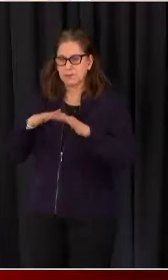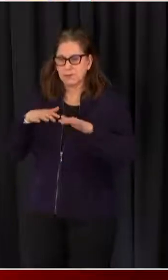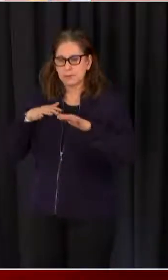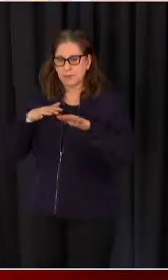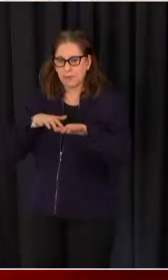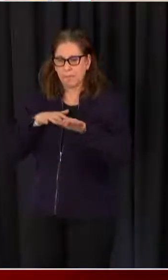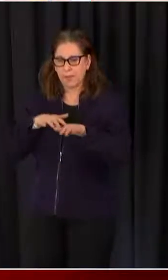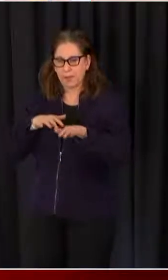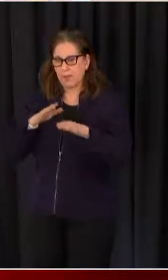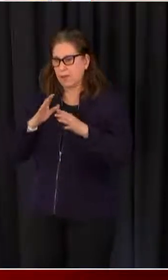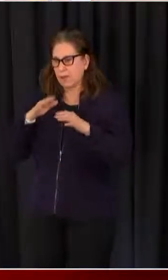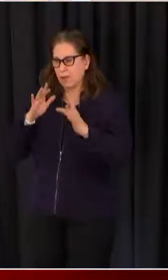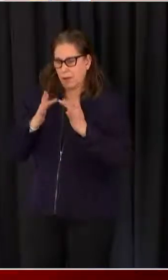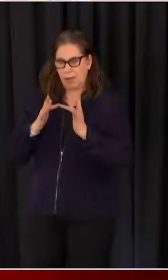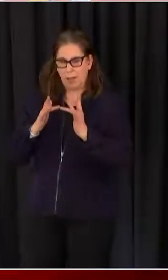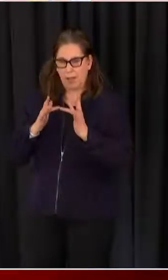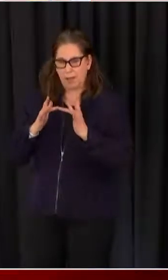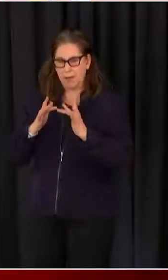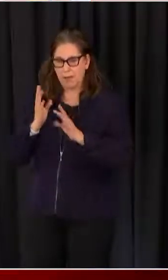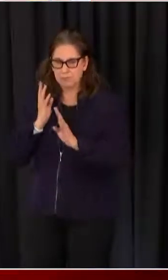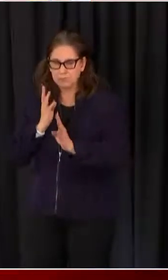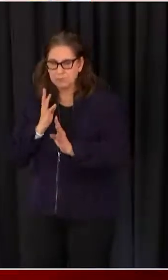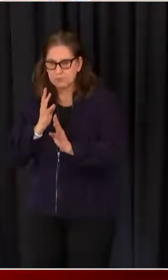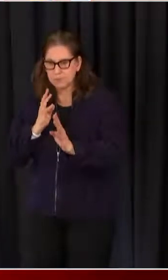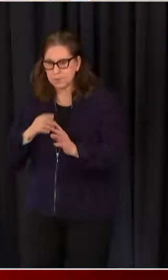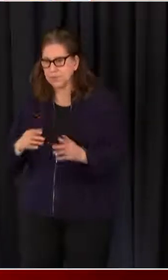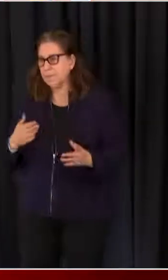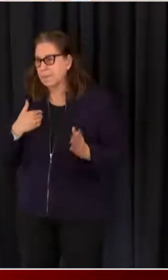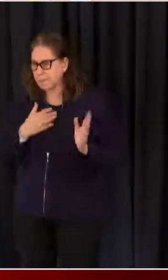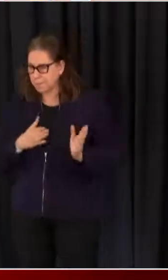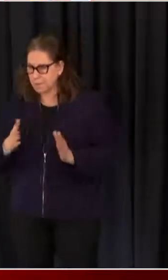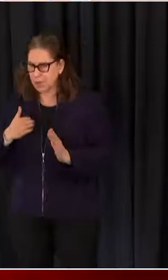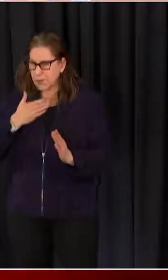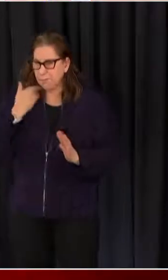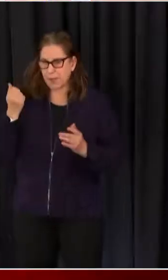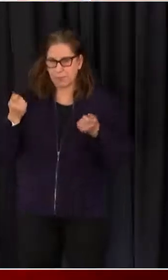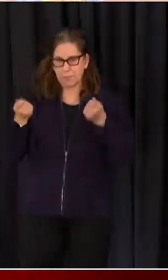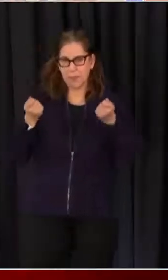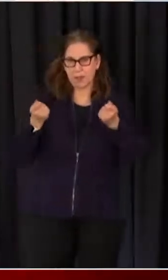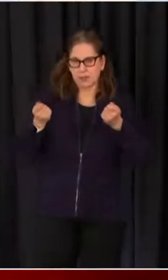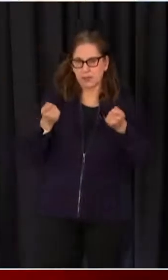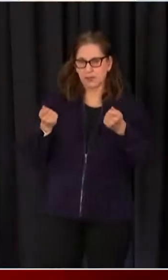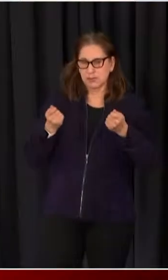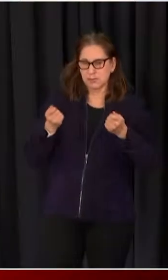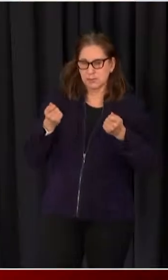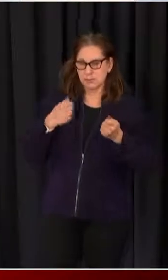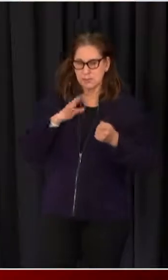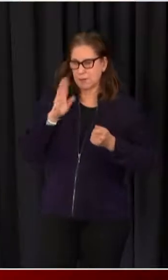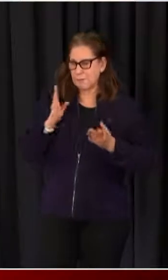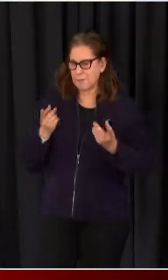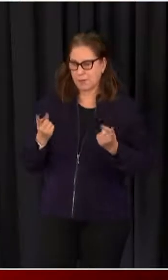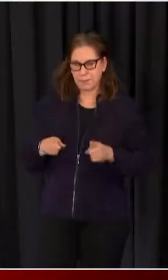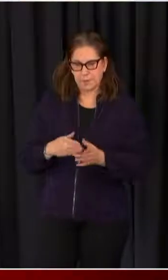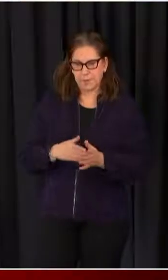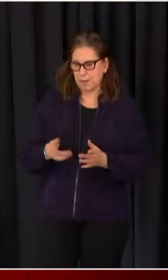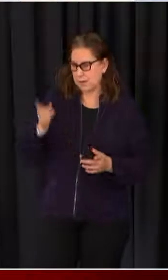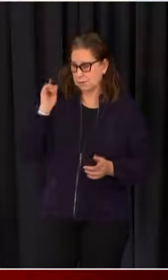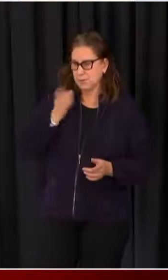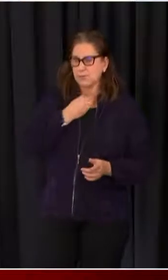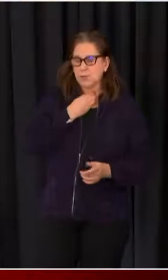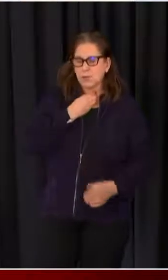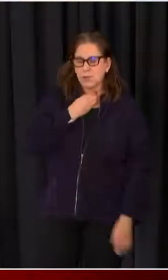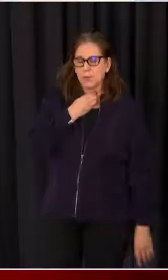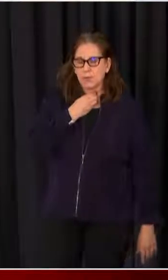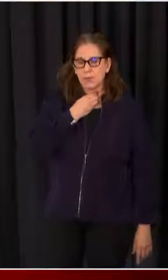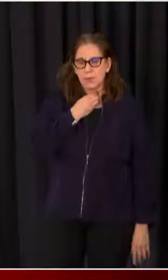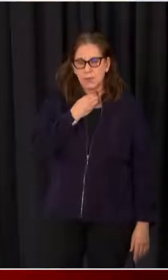week or every week, and as a result, we can better prepare and make sure that what happened last week will never happen again. But are you doing that live